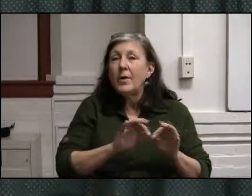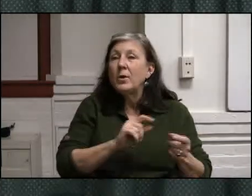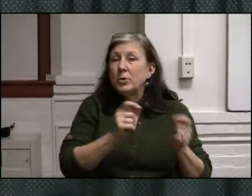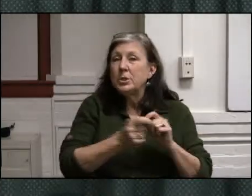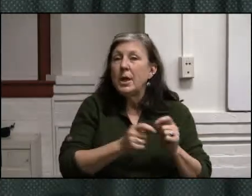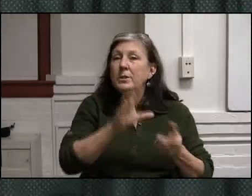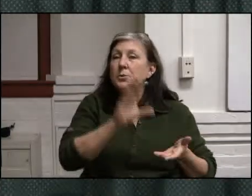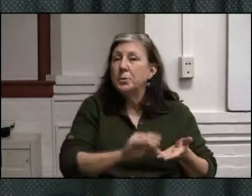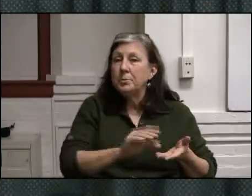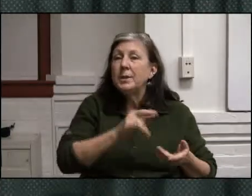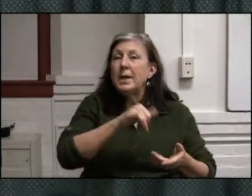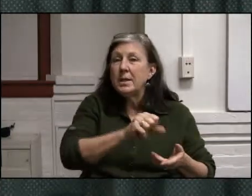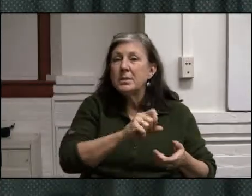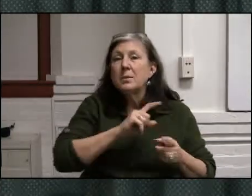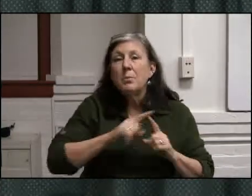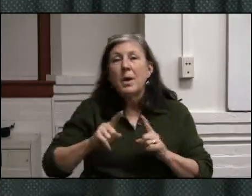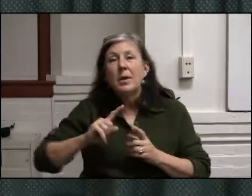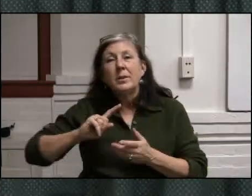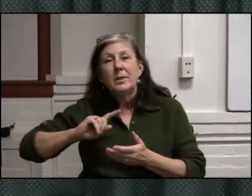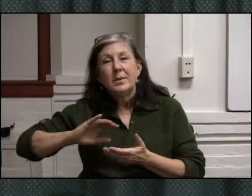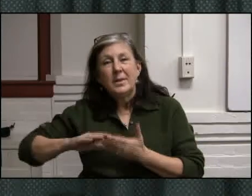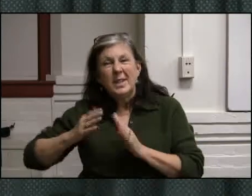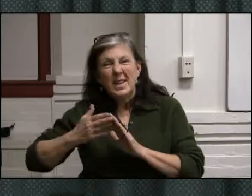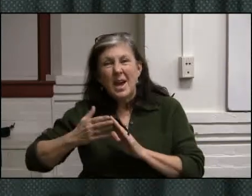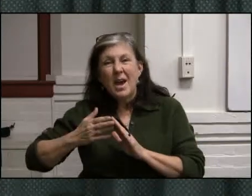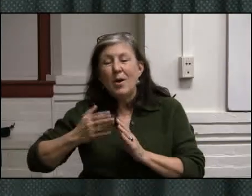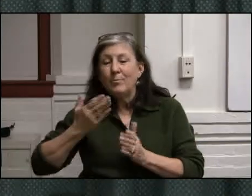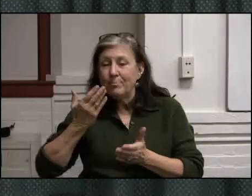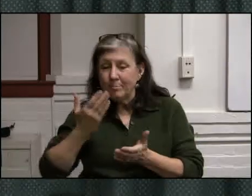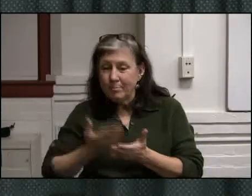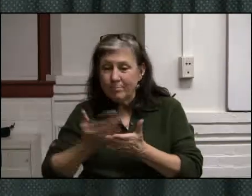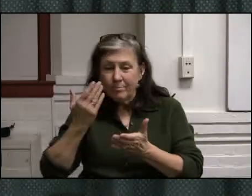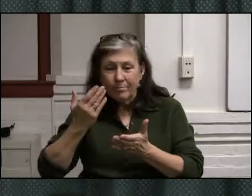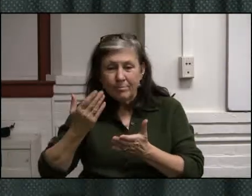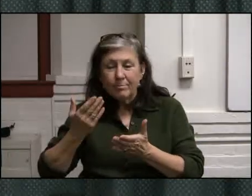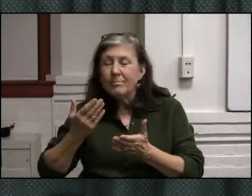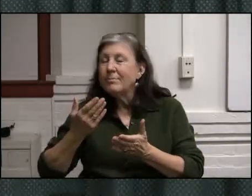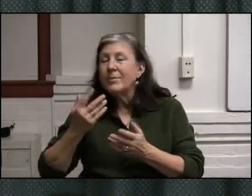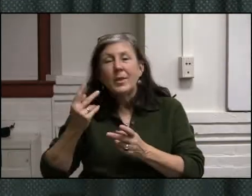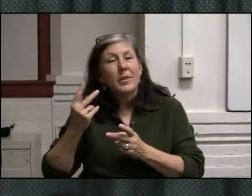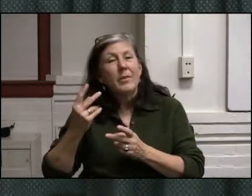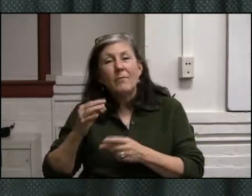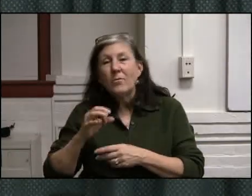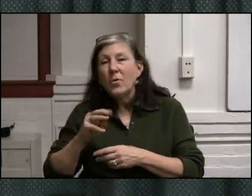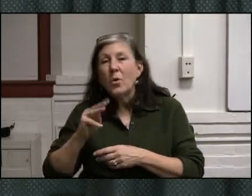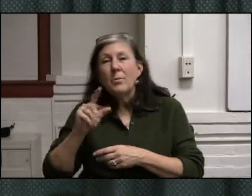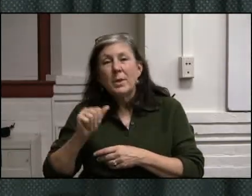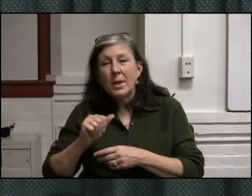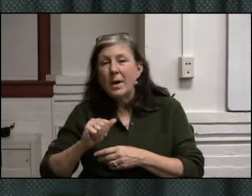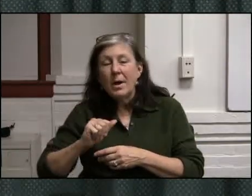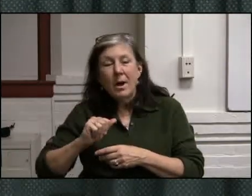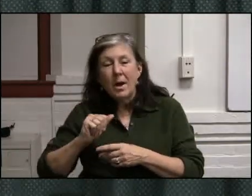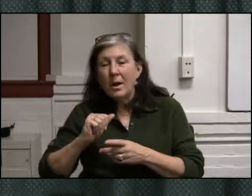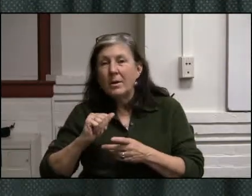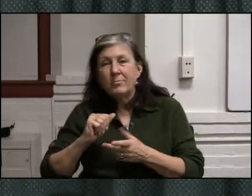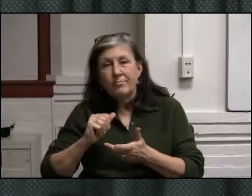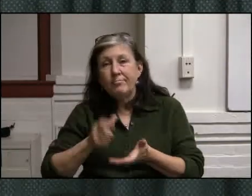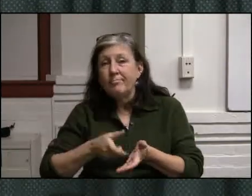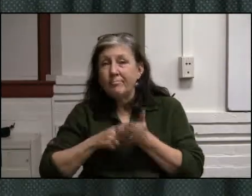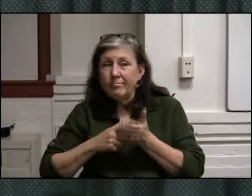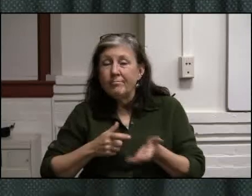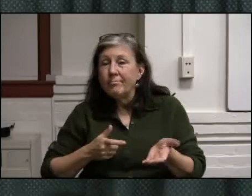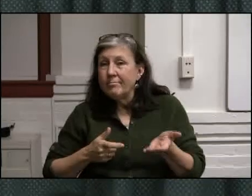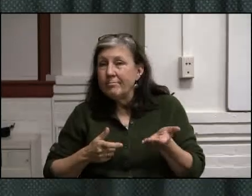that value. But because the town substantiated that the formula that should be applied to that value would require a far greater amount